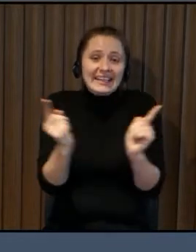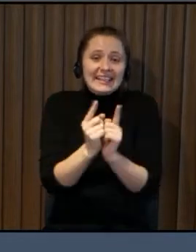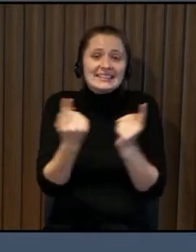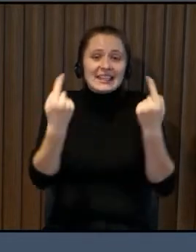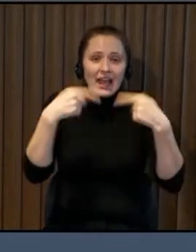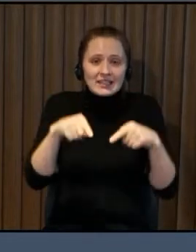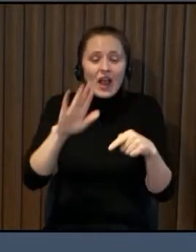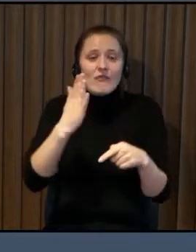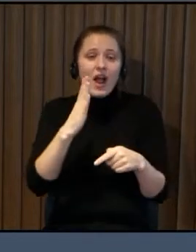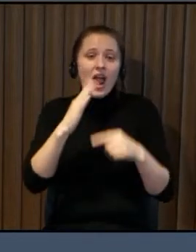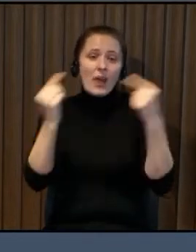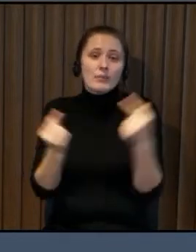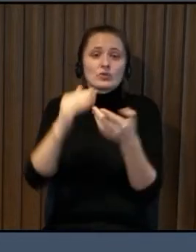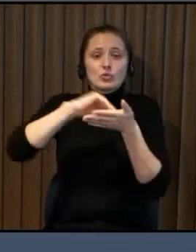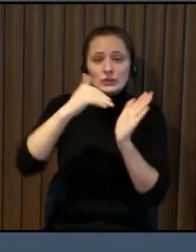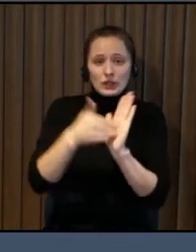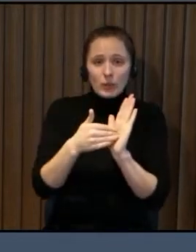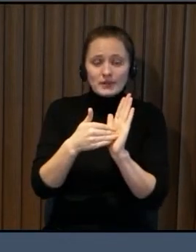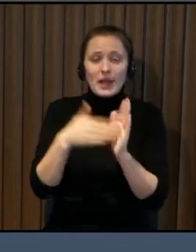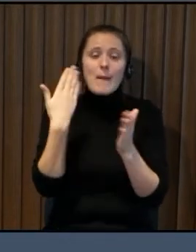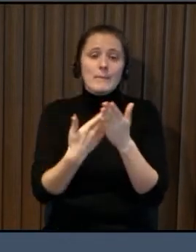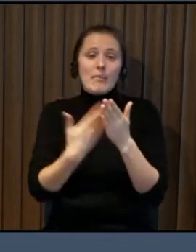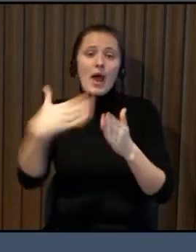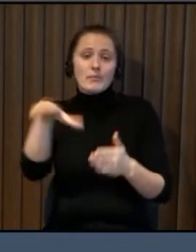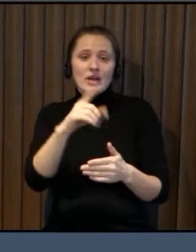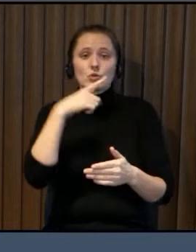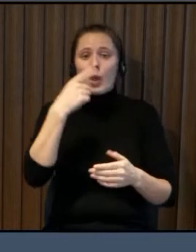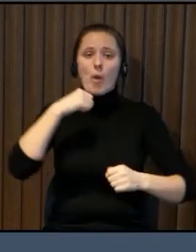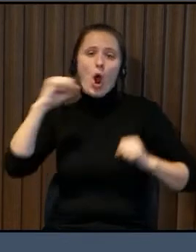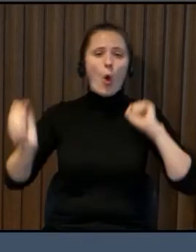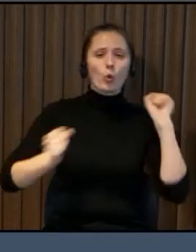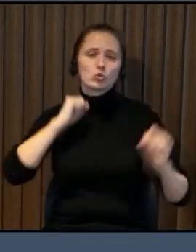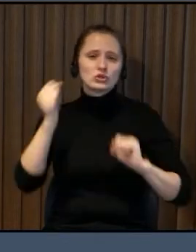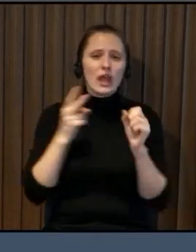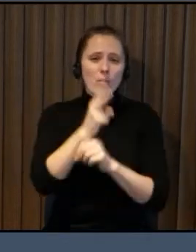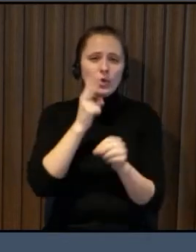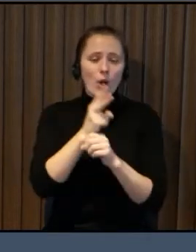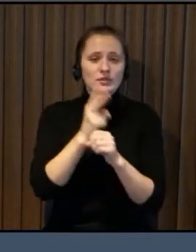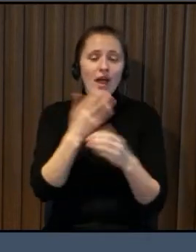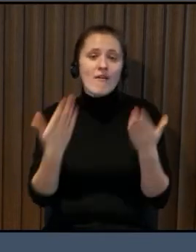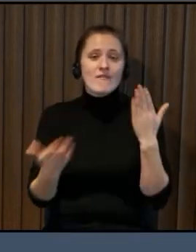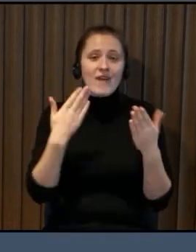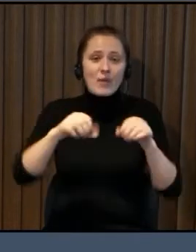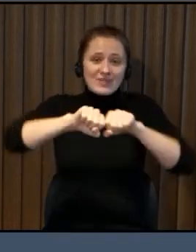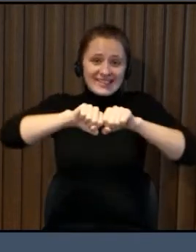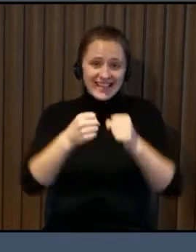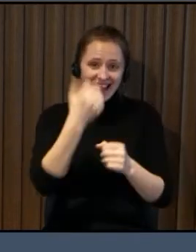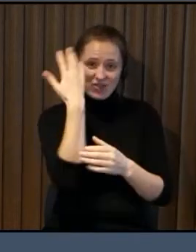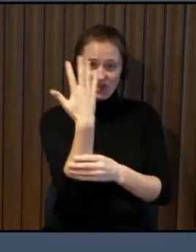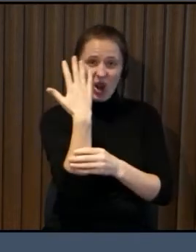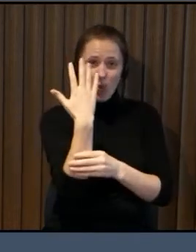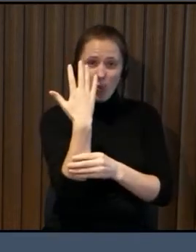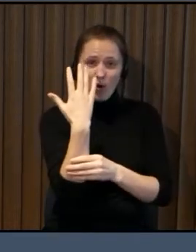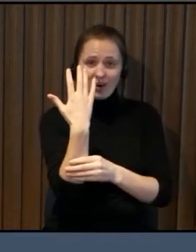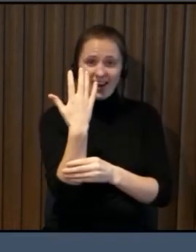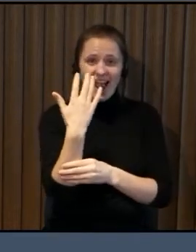those problems can be temporary or based on a situation. For example, if we talk about